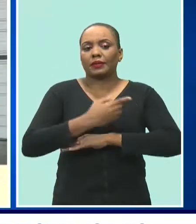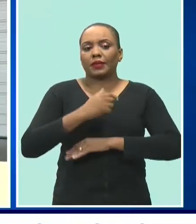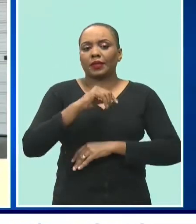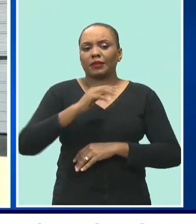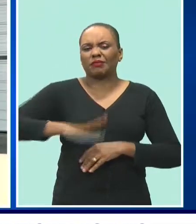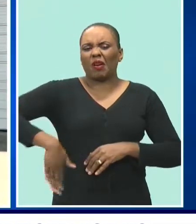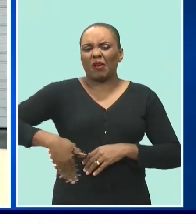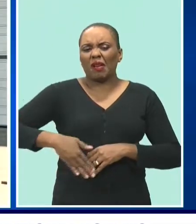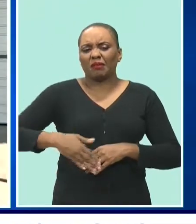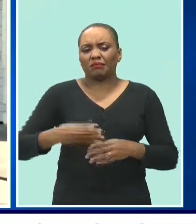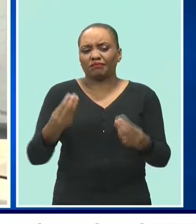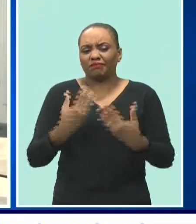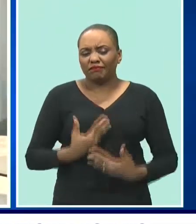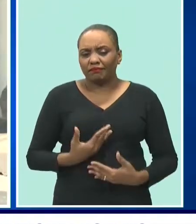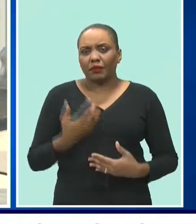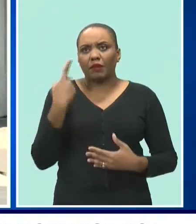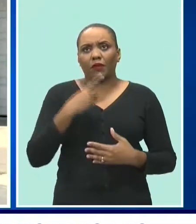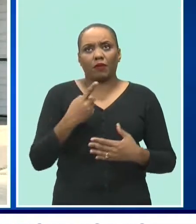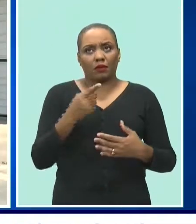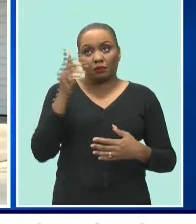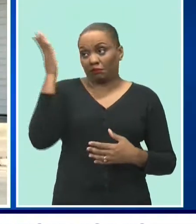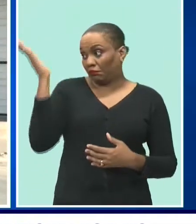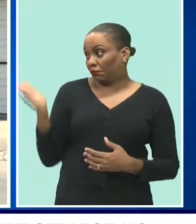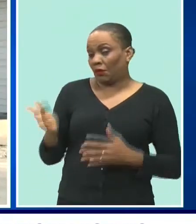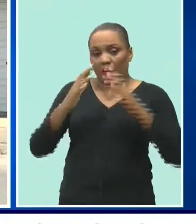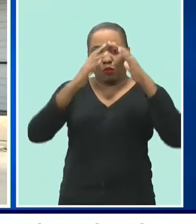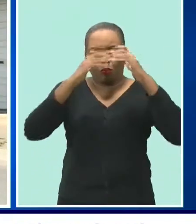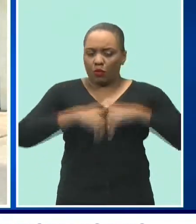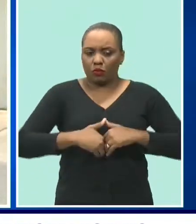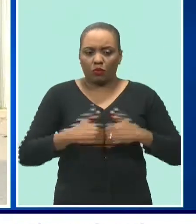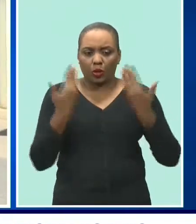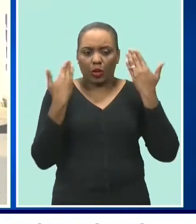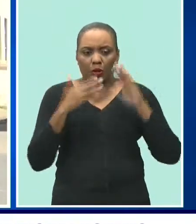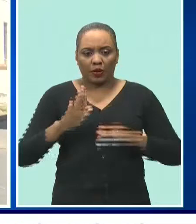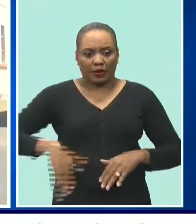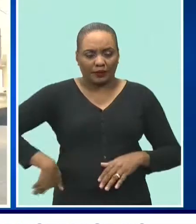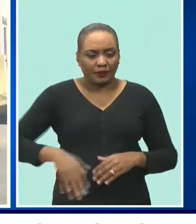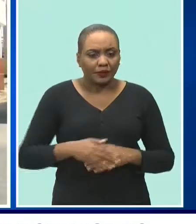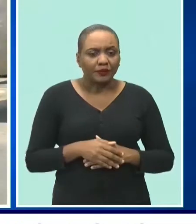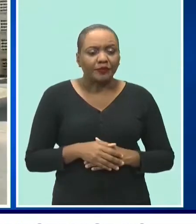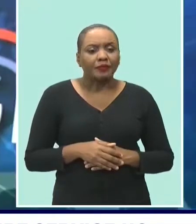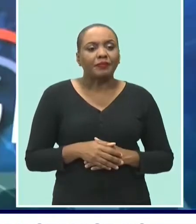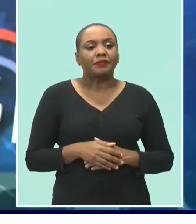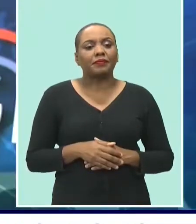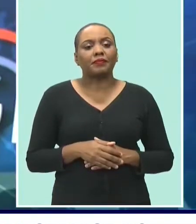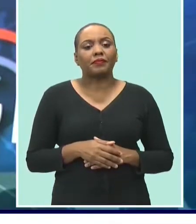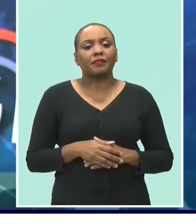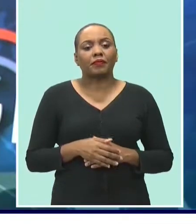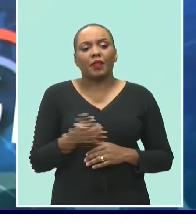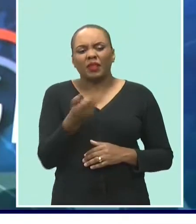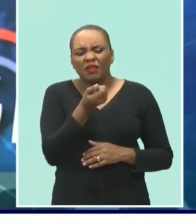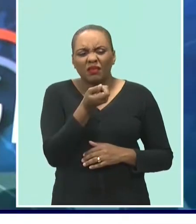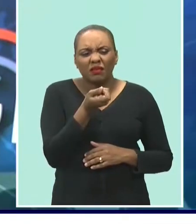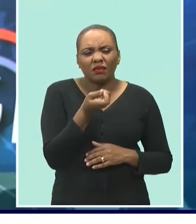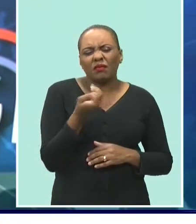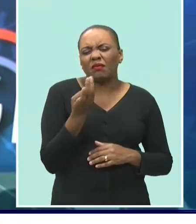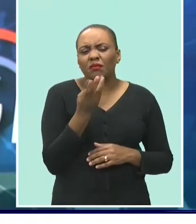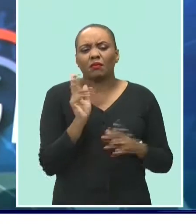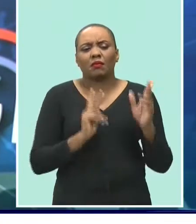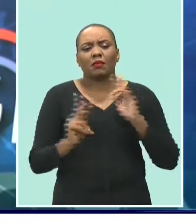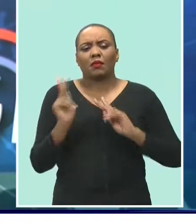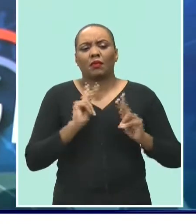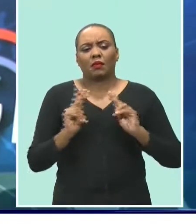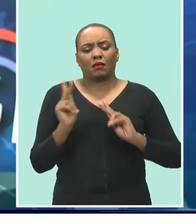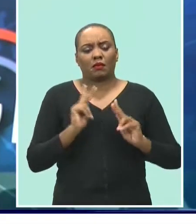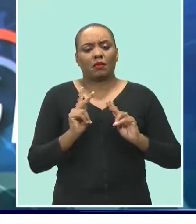yet for the fire station to be demolished. Rianne Phillips, CBC News. Well, thanks, Rianne. Fewer